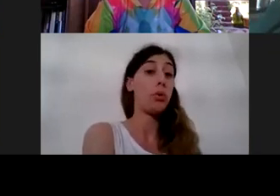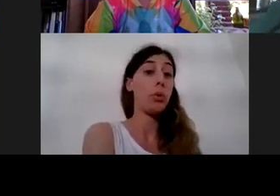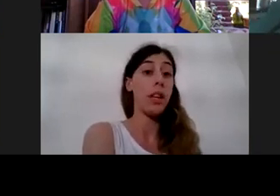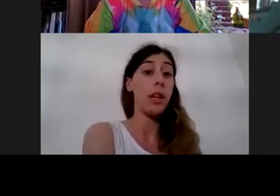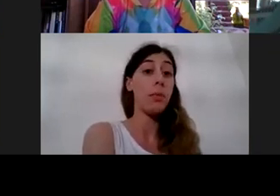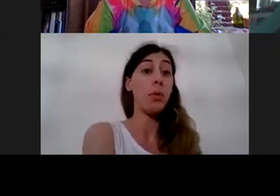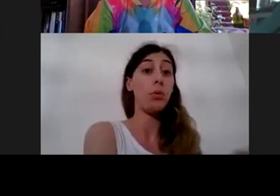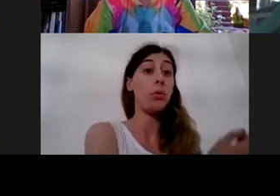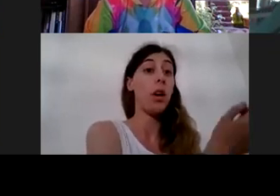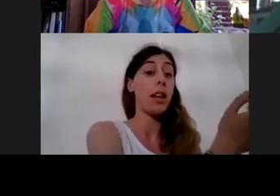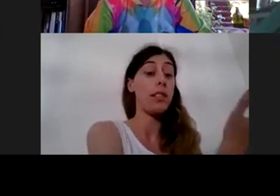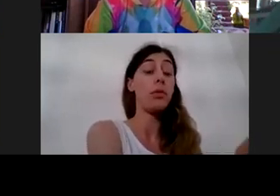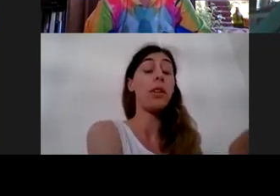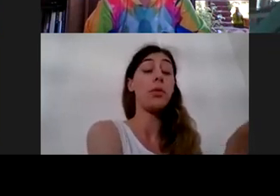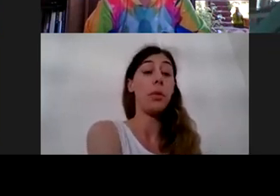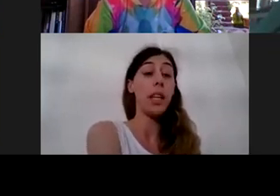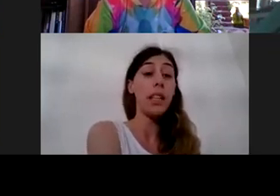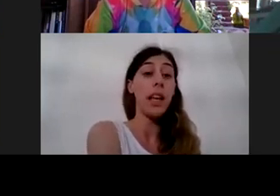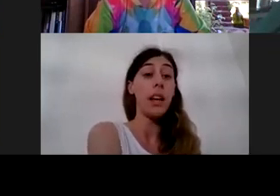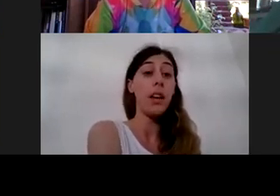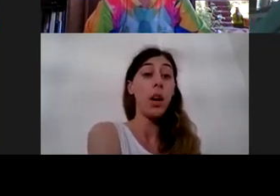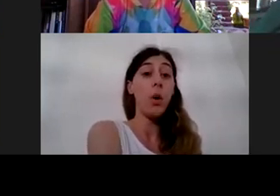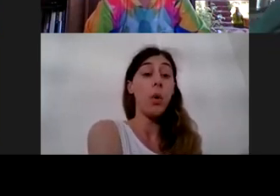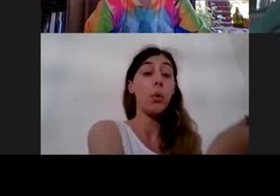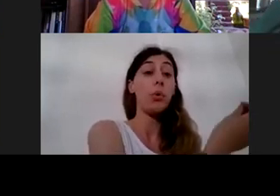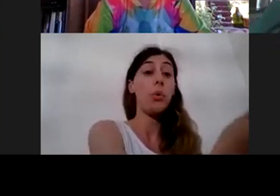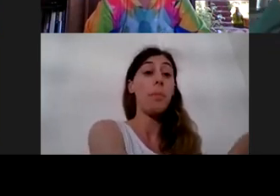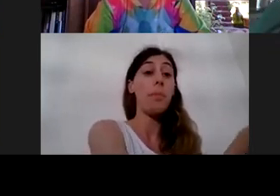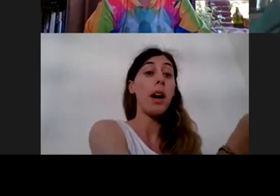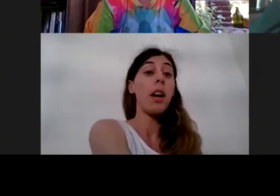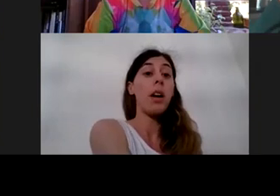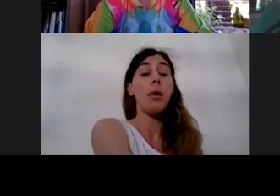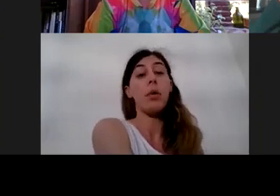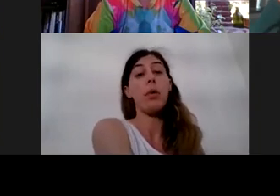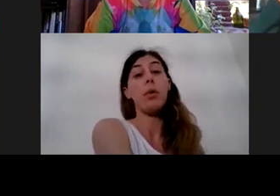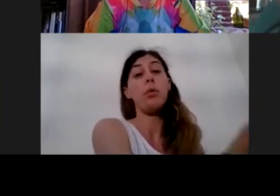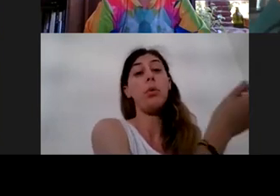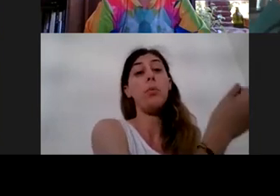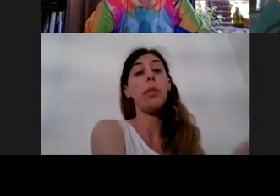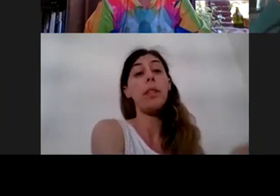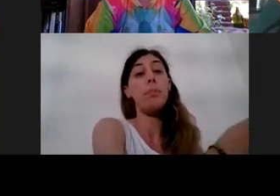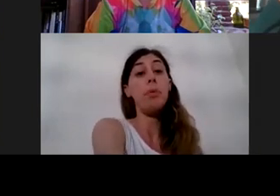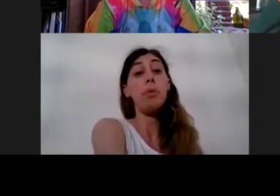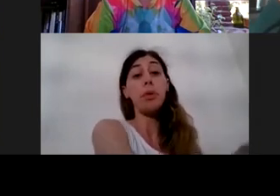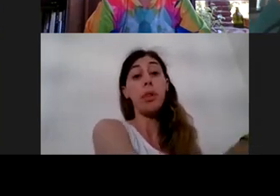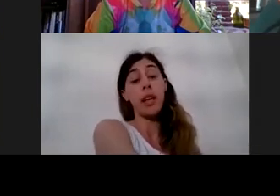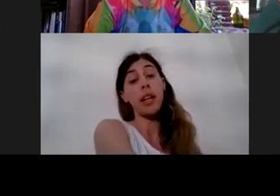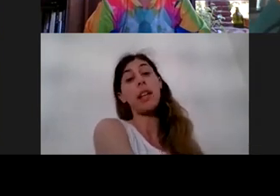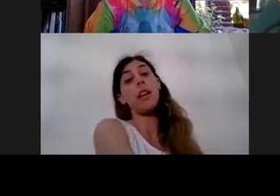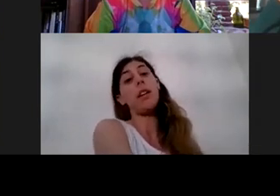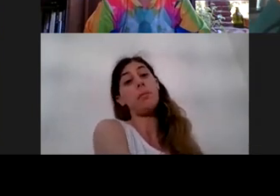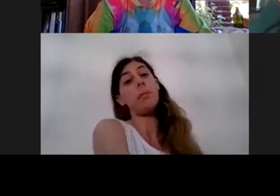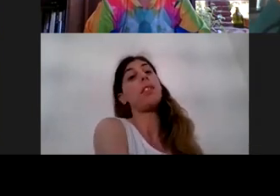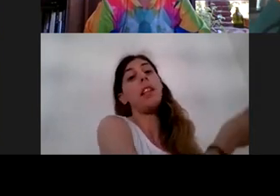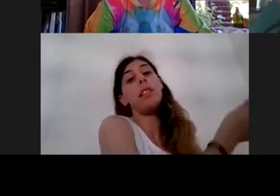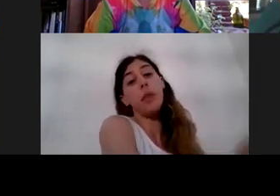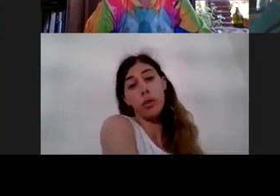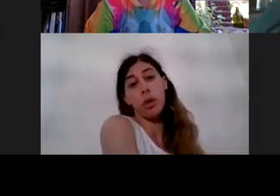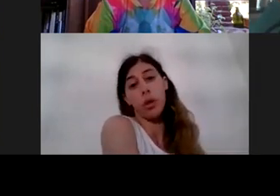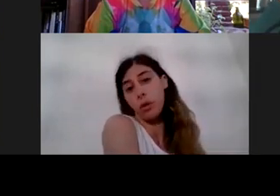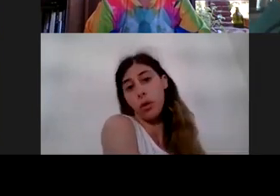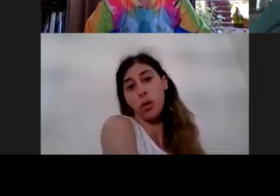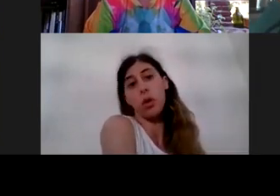that people should not discriminate in their access to healthcare. So